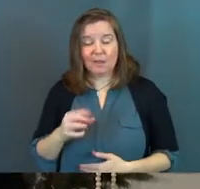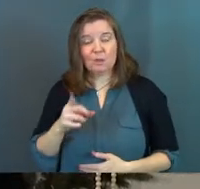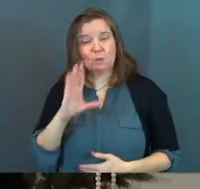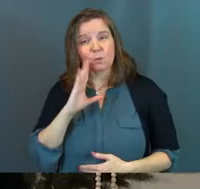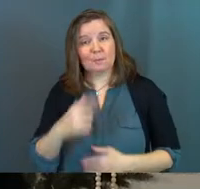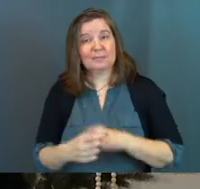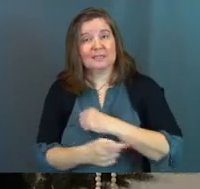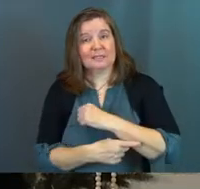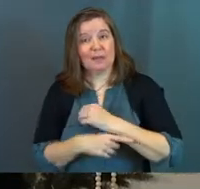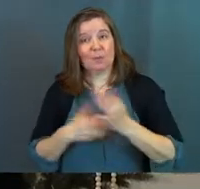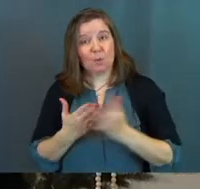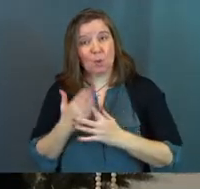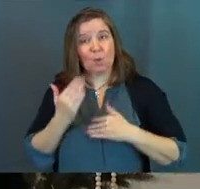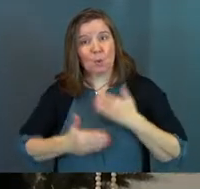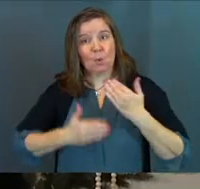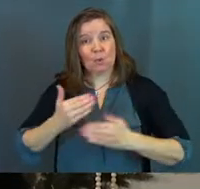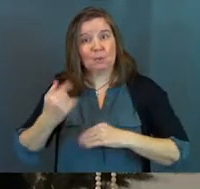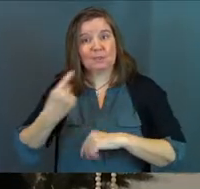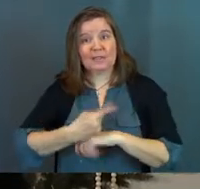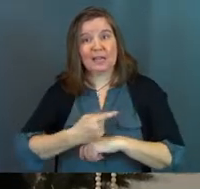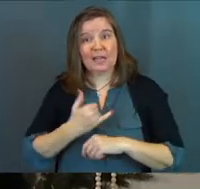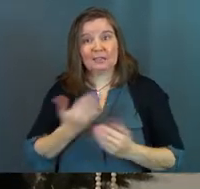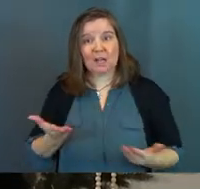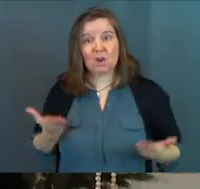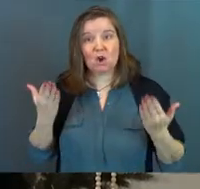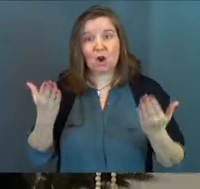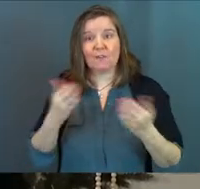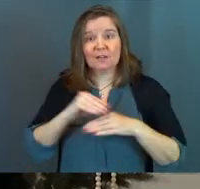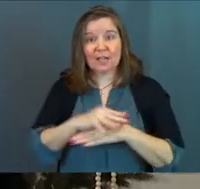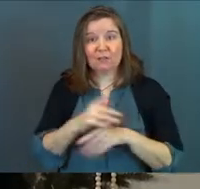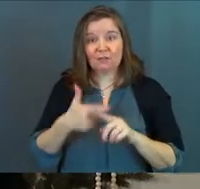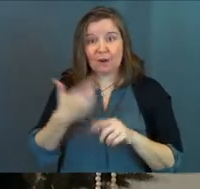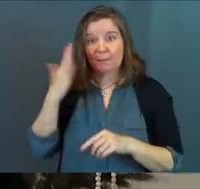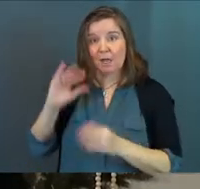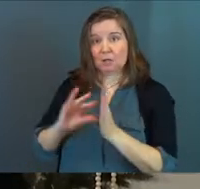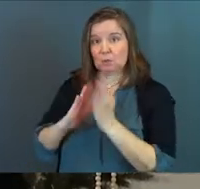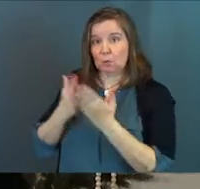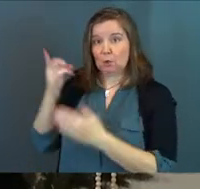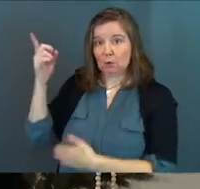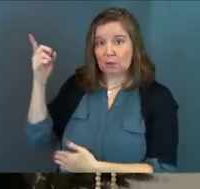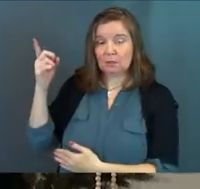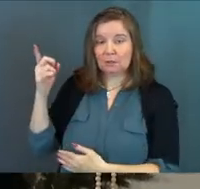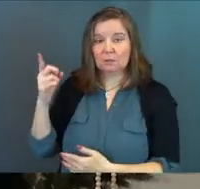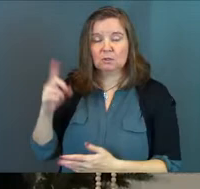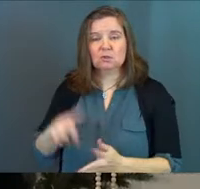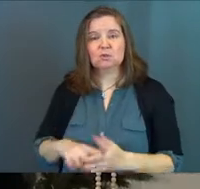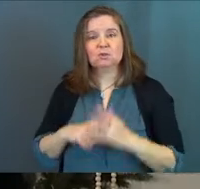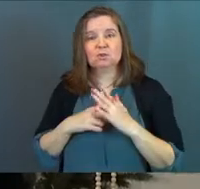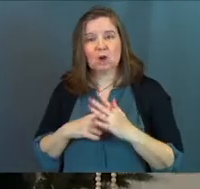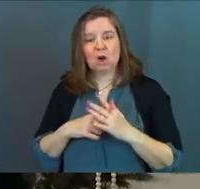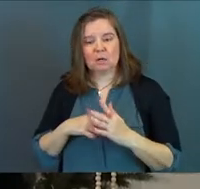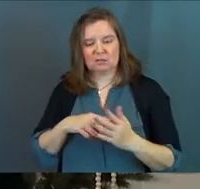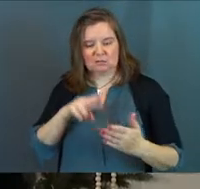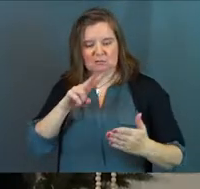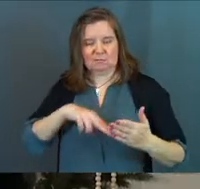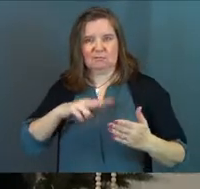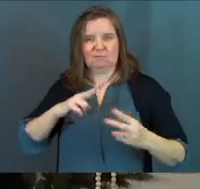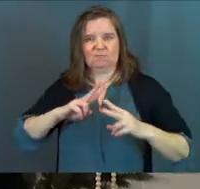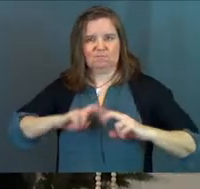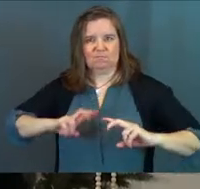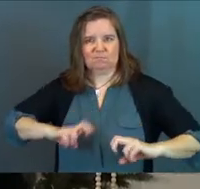And you're going to be tempted as we're going through today, as I offer counsel out of God's word, to start to judge and